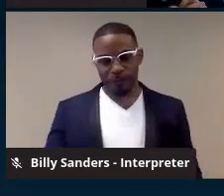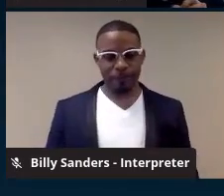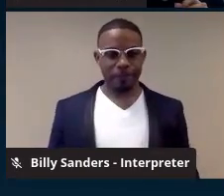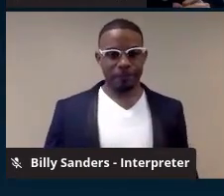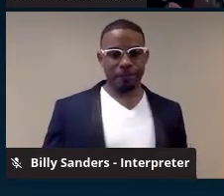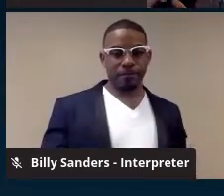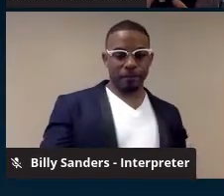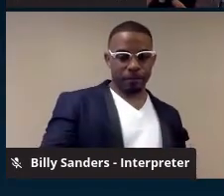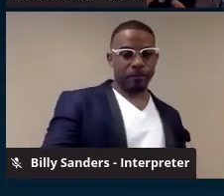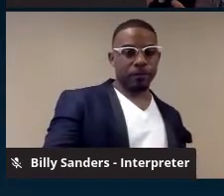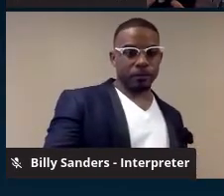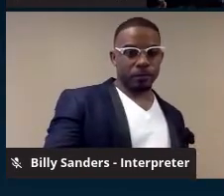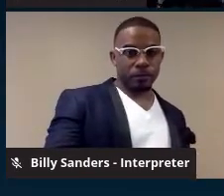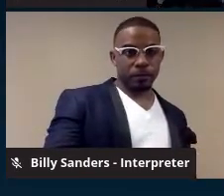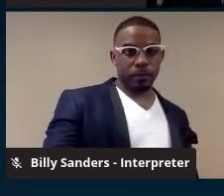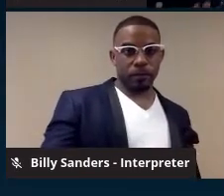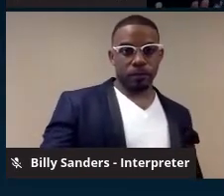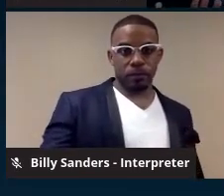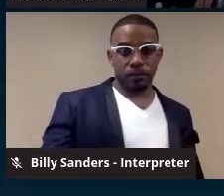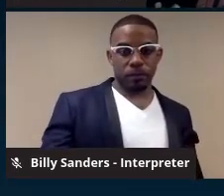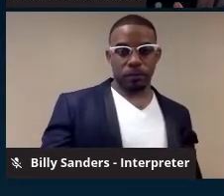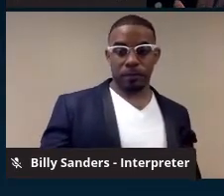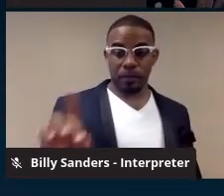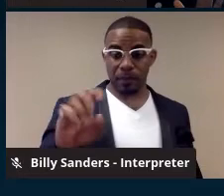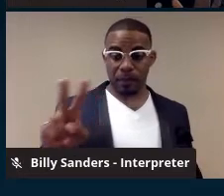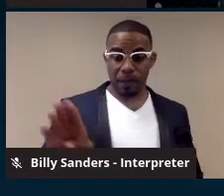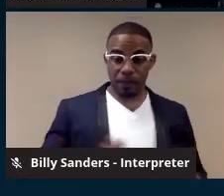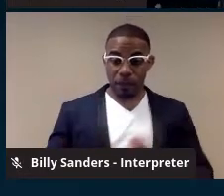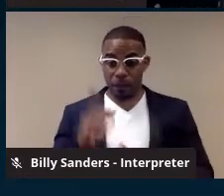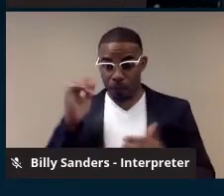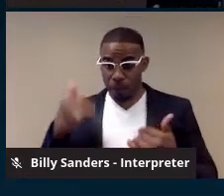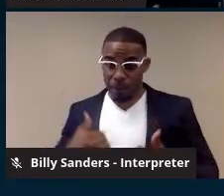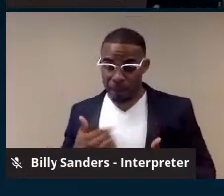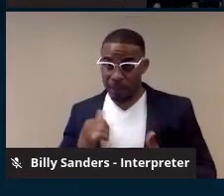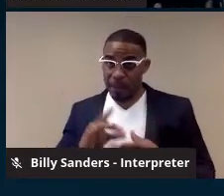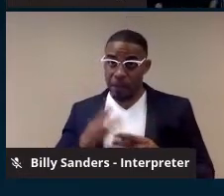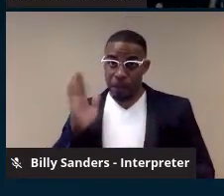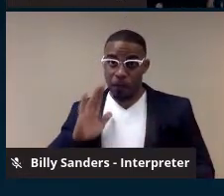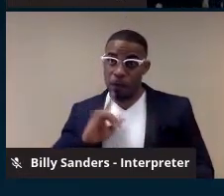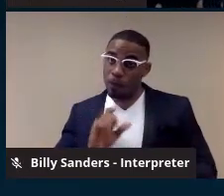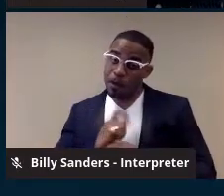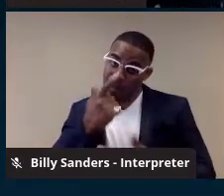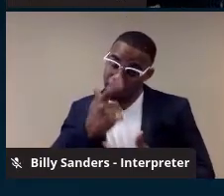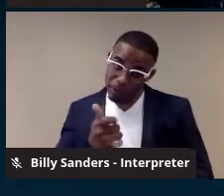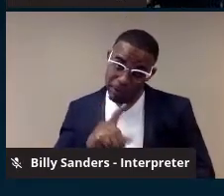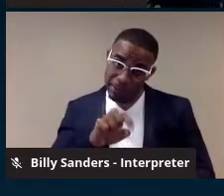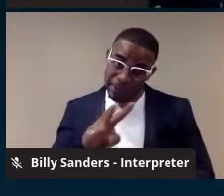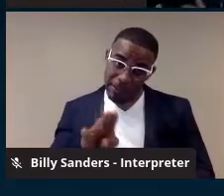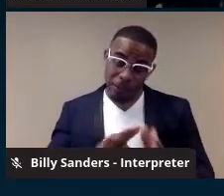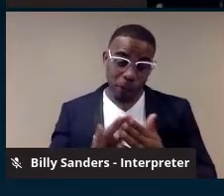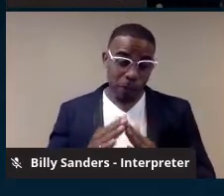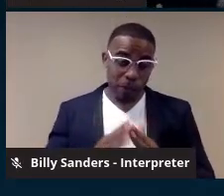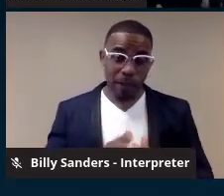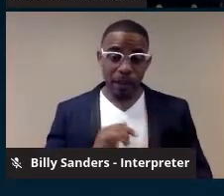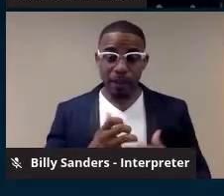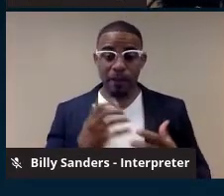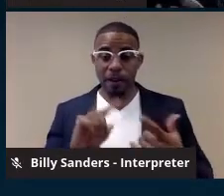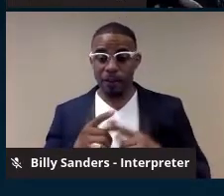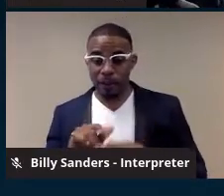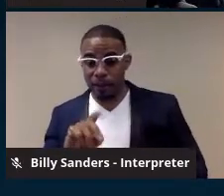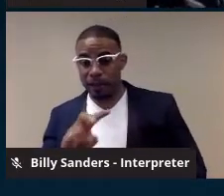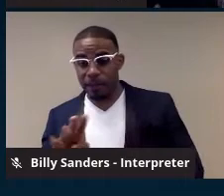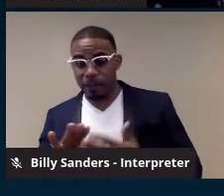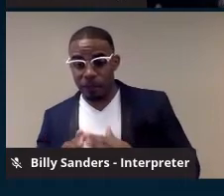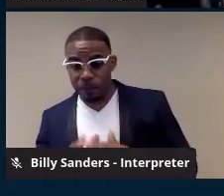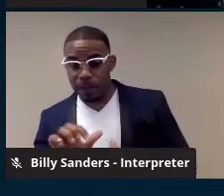The dev community. For me, as I've mentioned before, I'm really interested in dev communities. I've got a lot of friends from dev communities, and